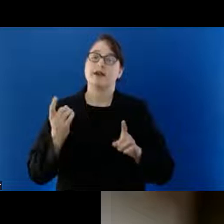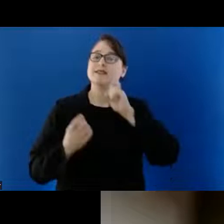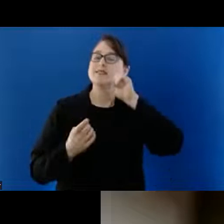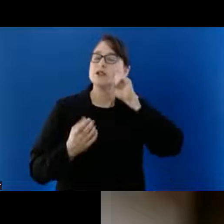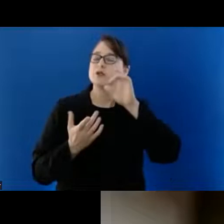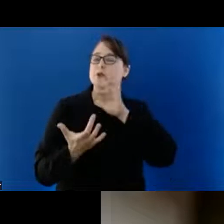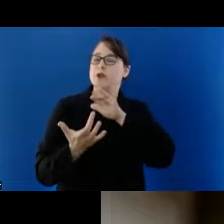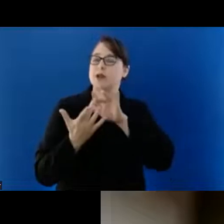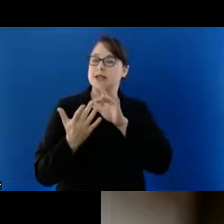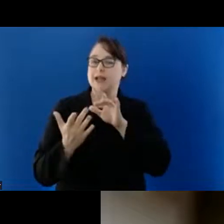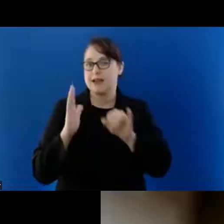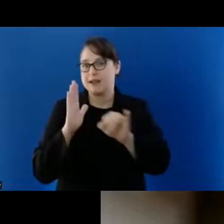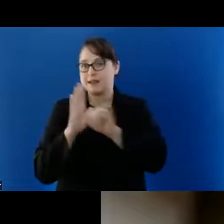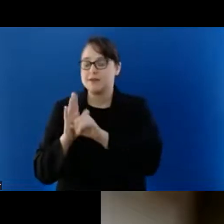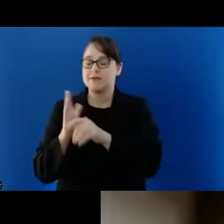being identified and